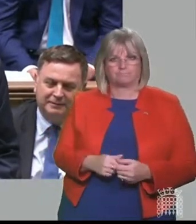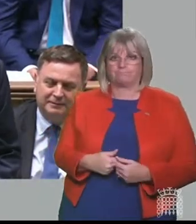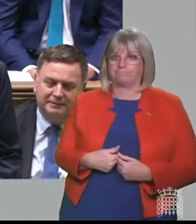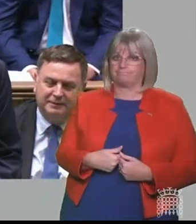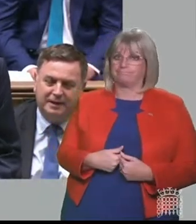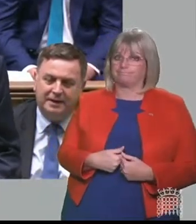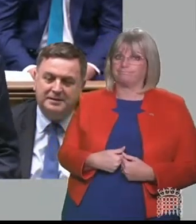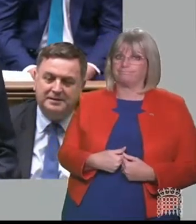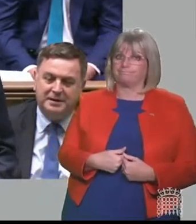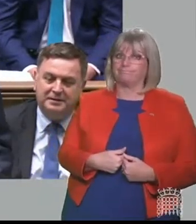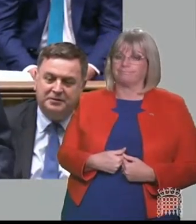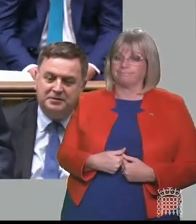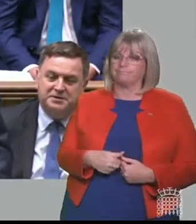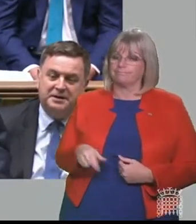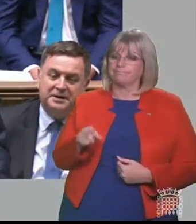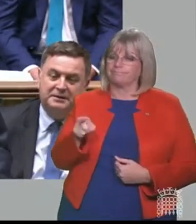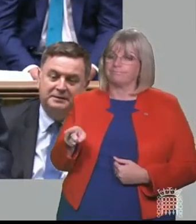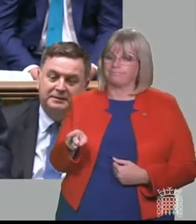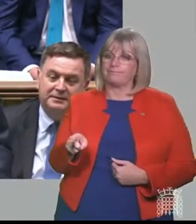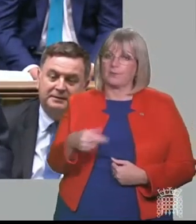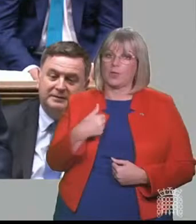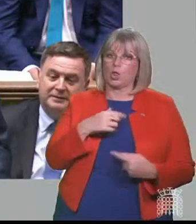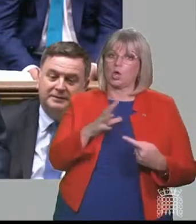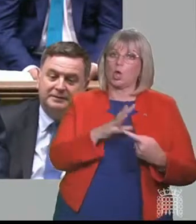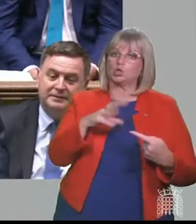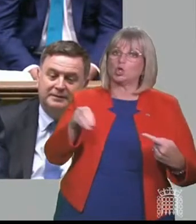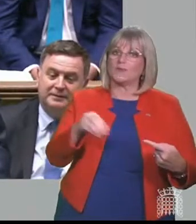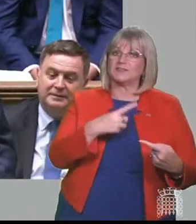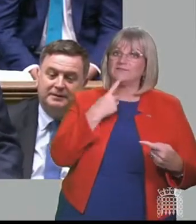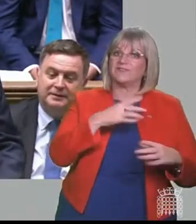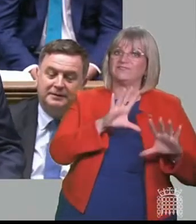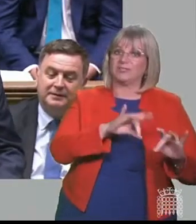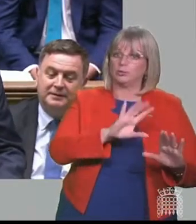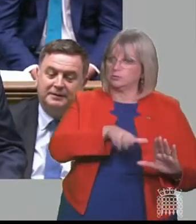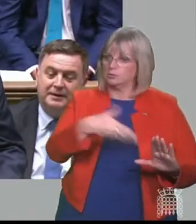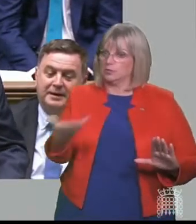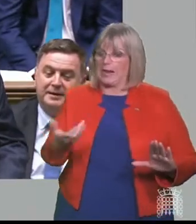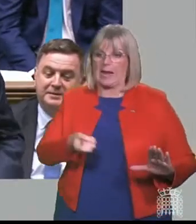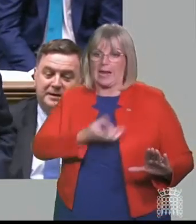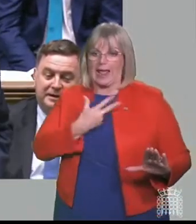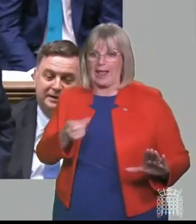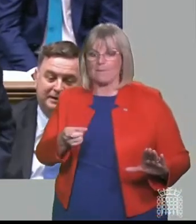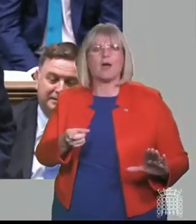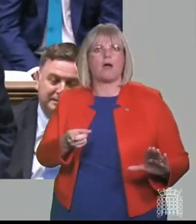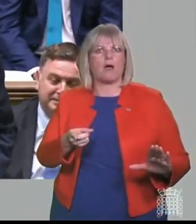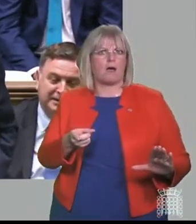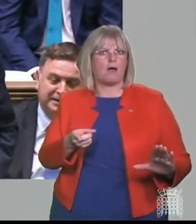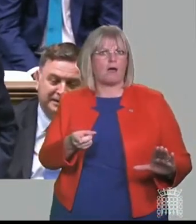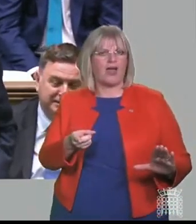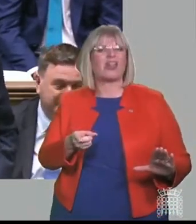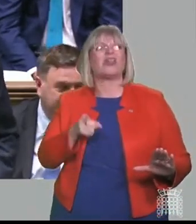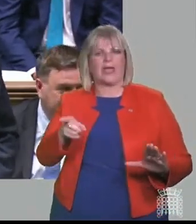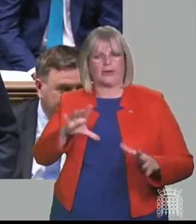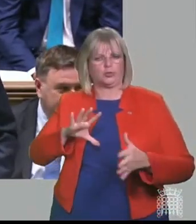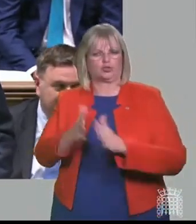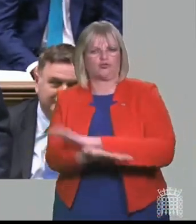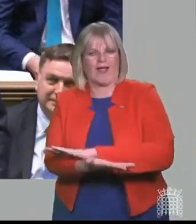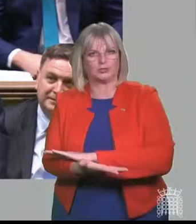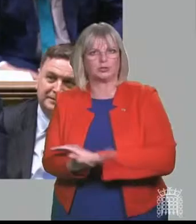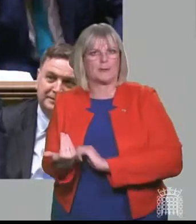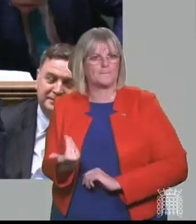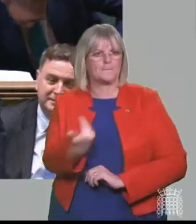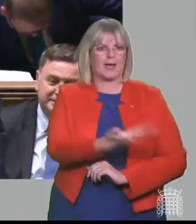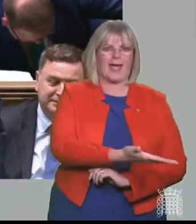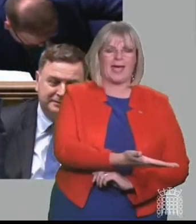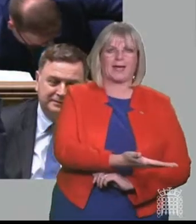the Conservatives and then proceeded to trash the economy before handing it over. And when it